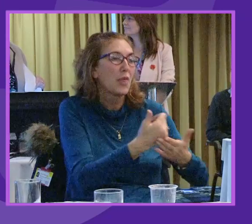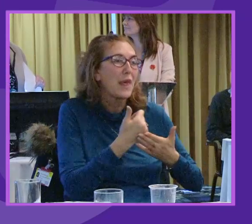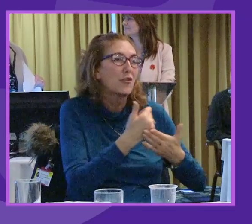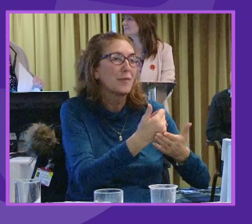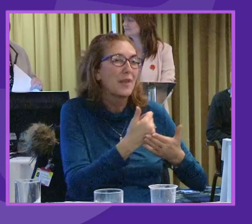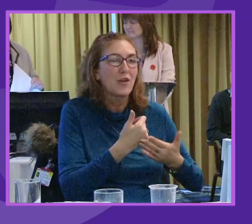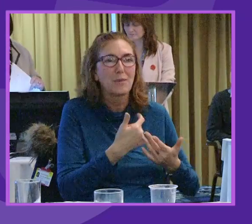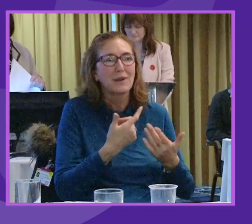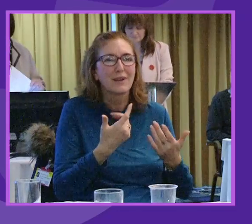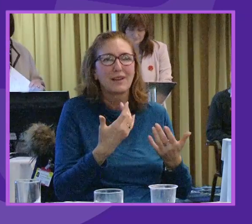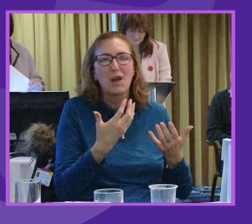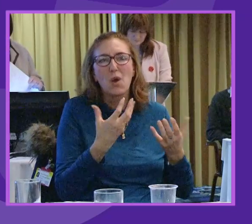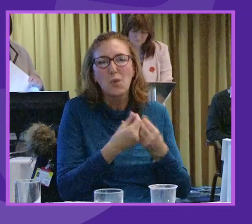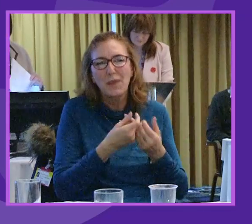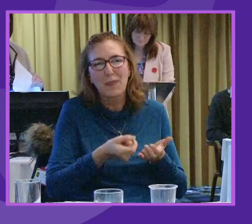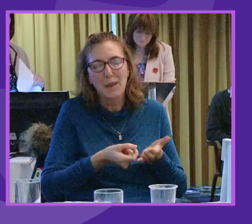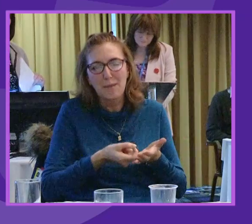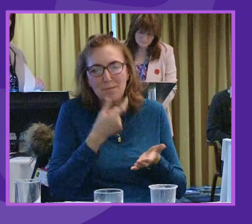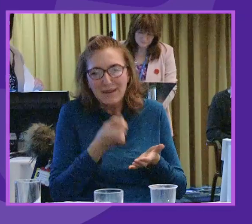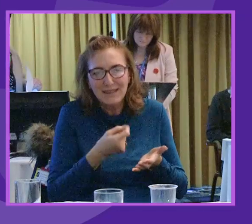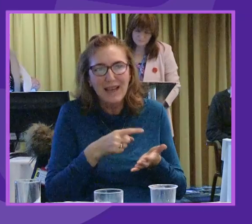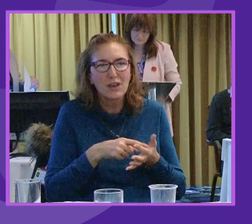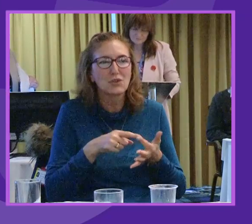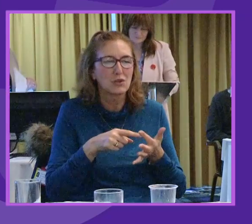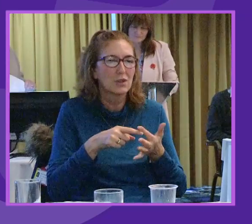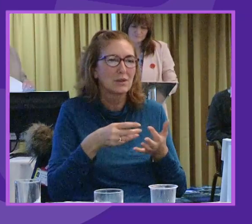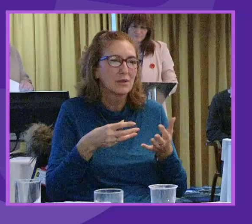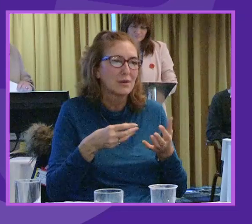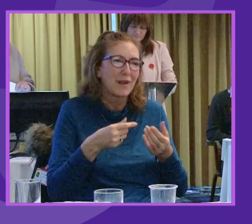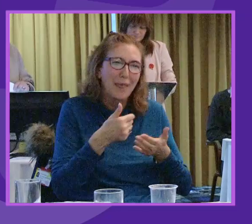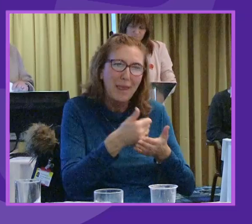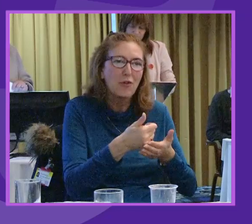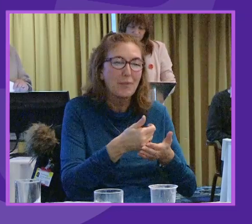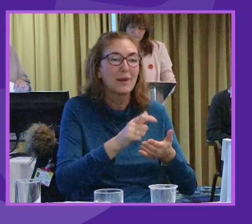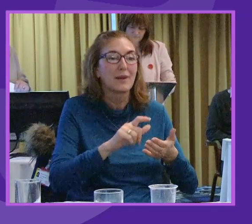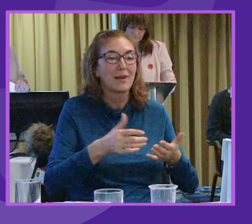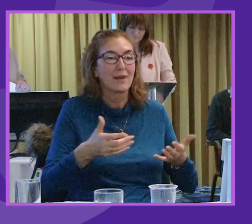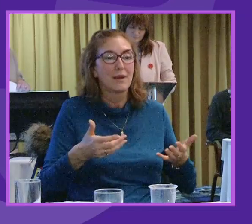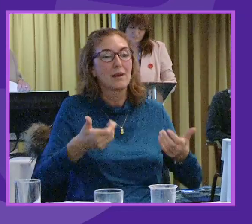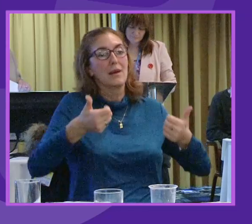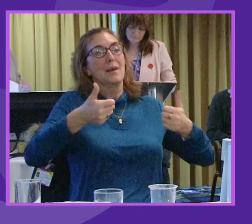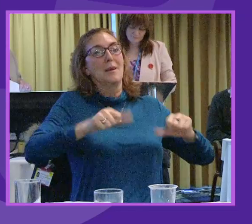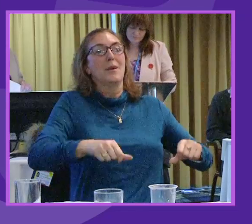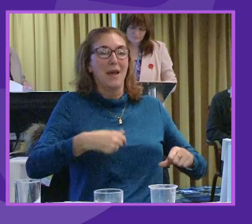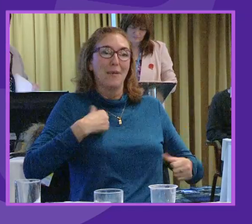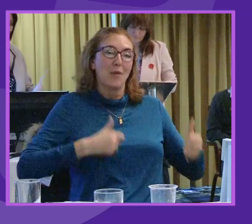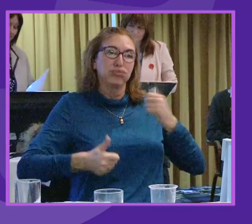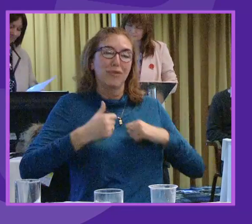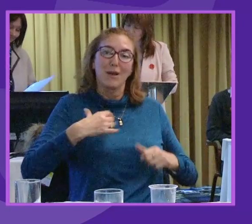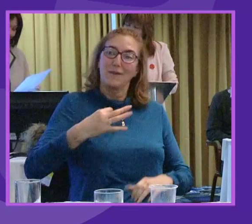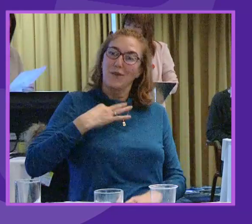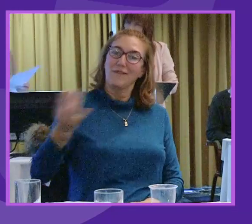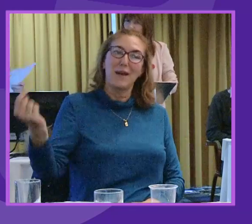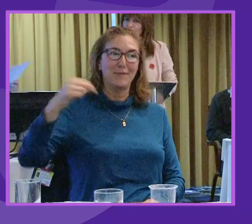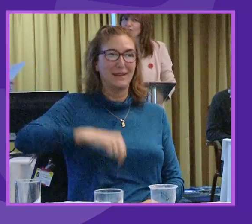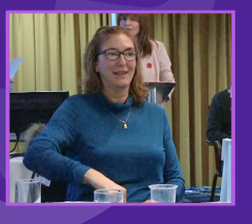therapy has accompanied a lot of other things like my medication, all of that to get me where I am today. And I'm proud